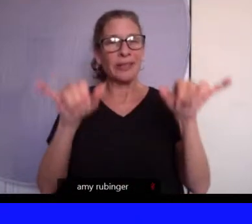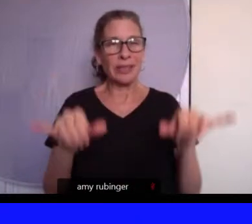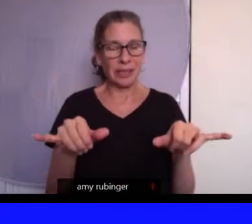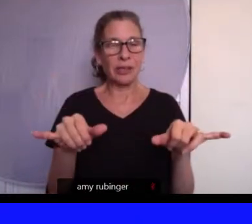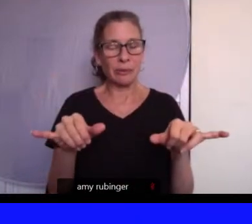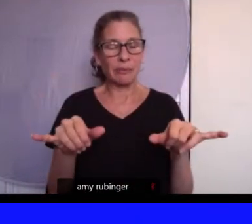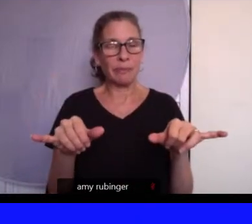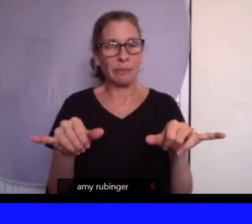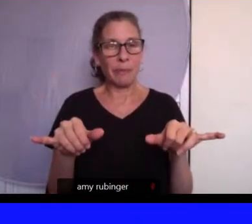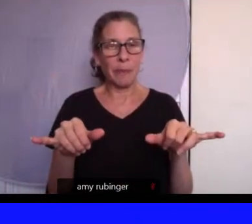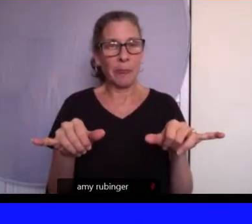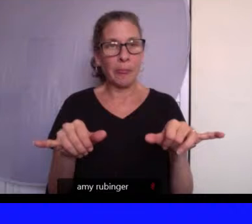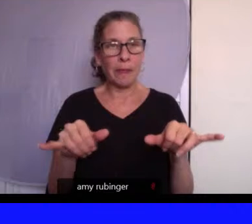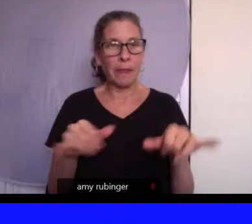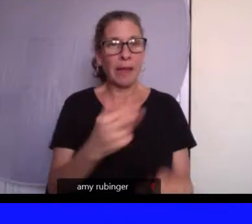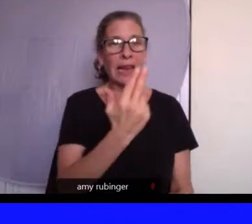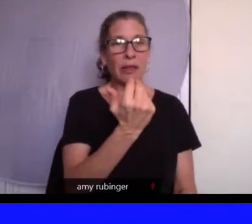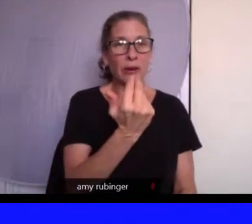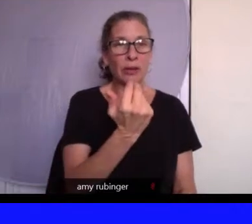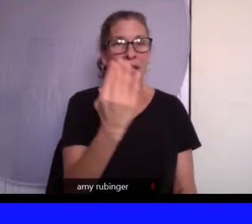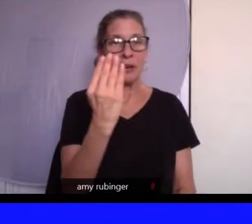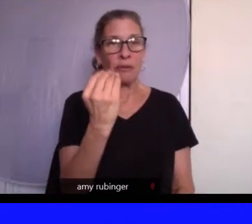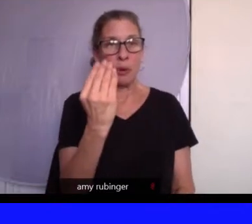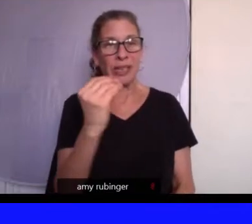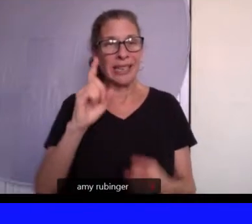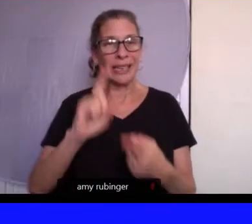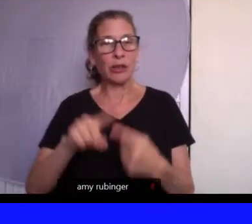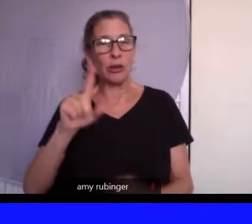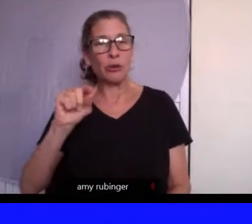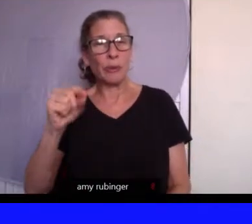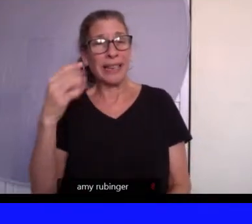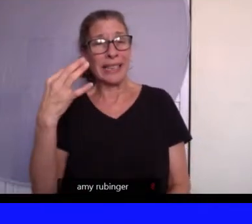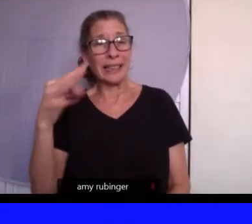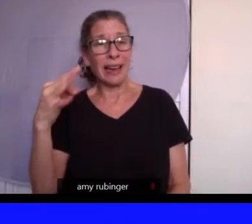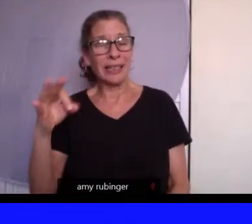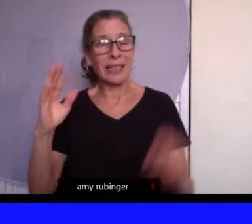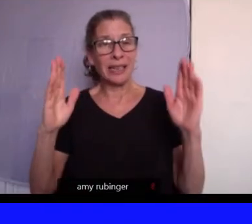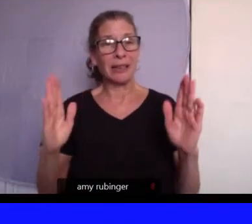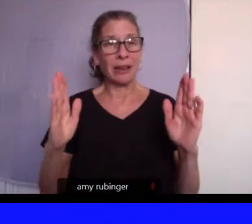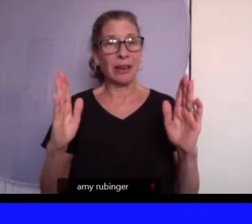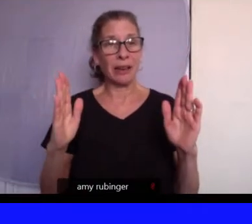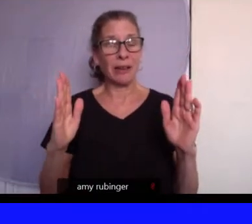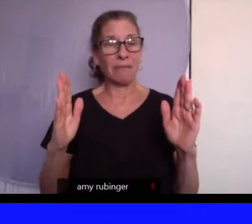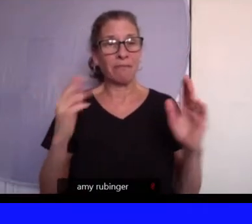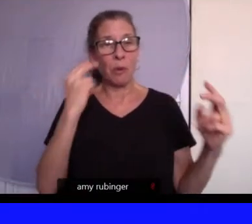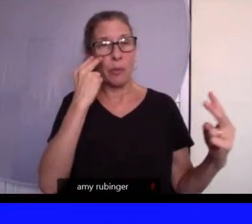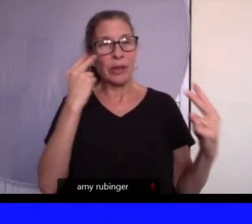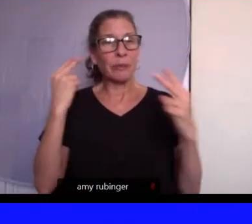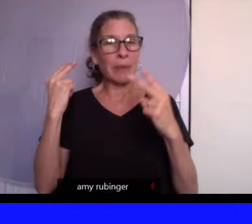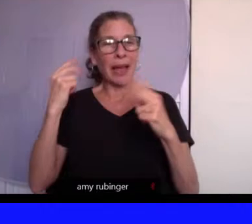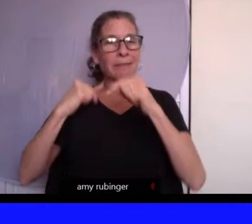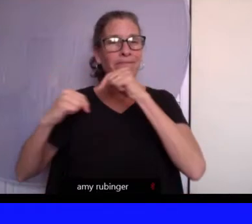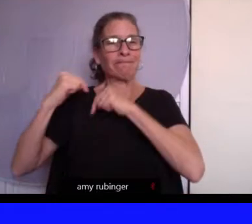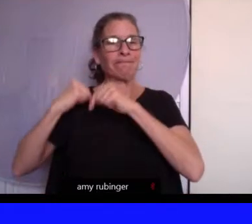we switched in a different track in the ACO program to get a prospective attribution.